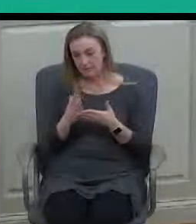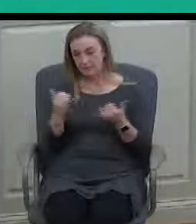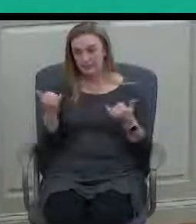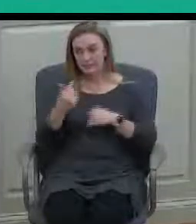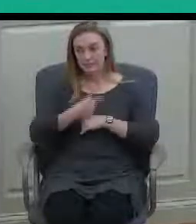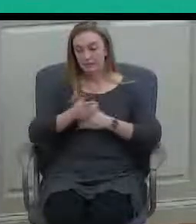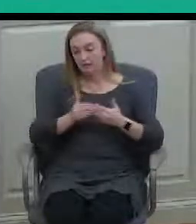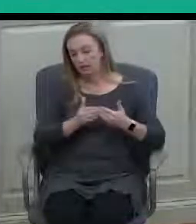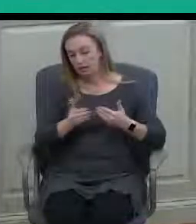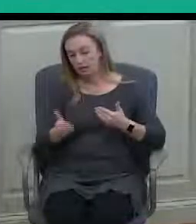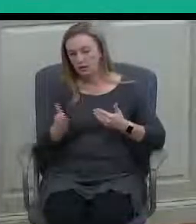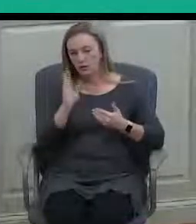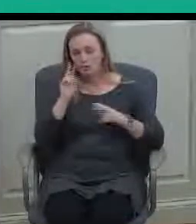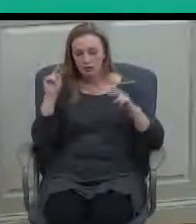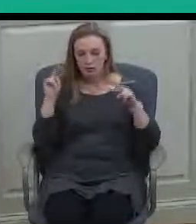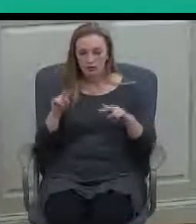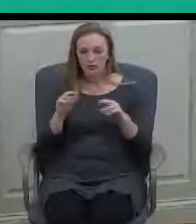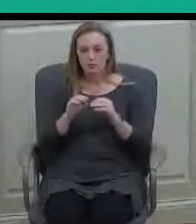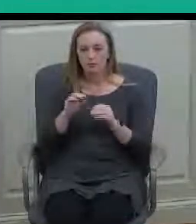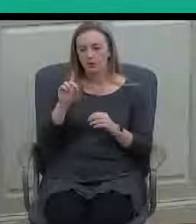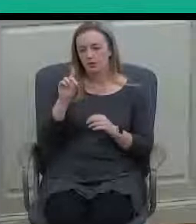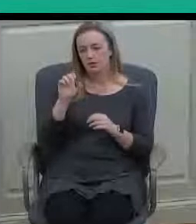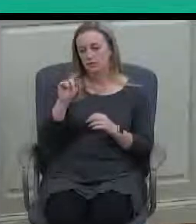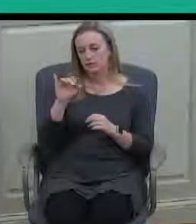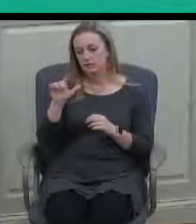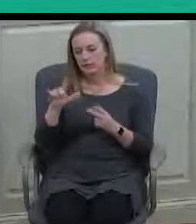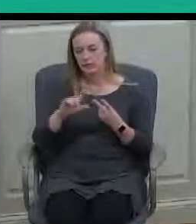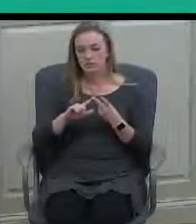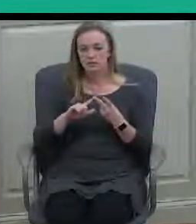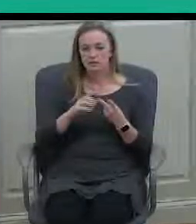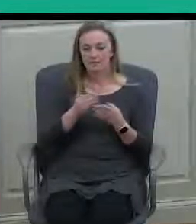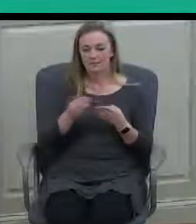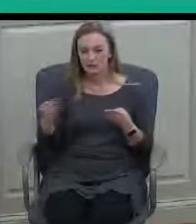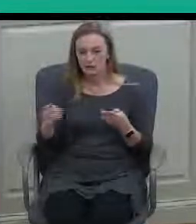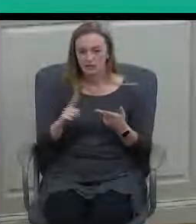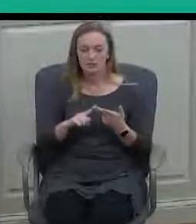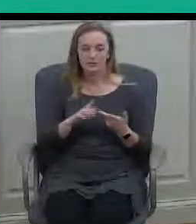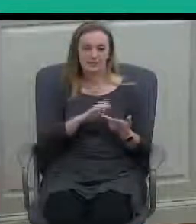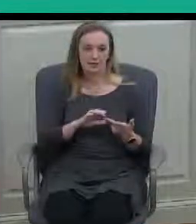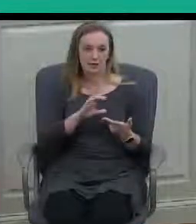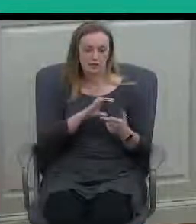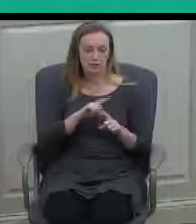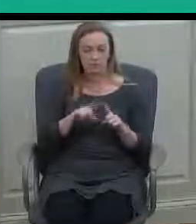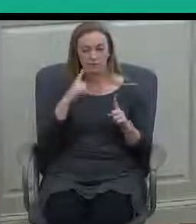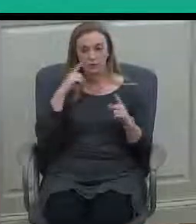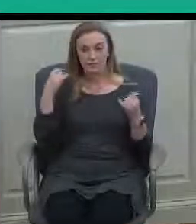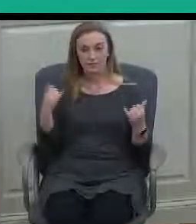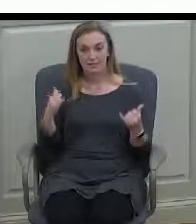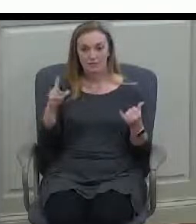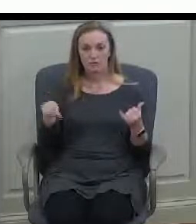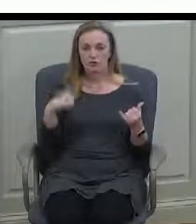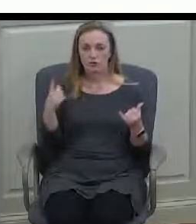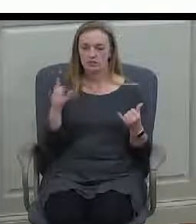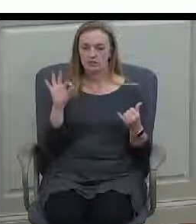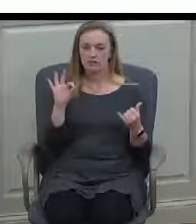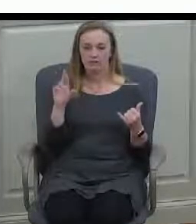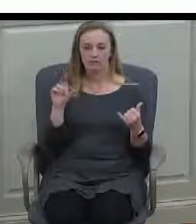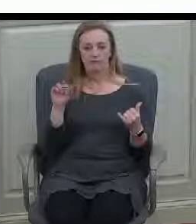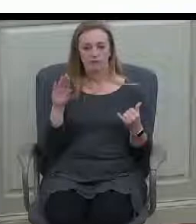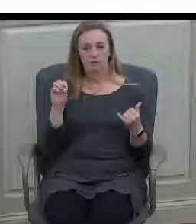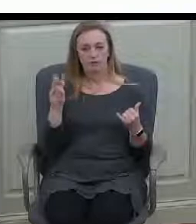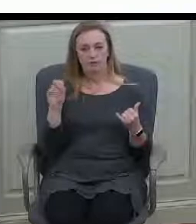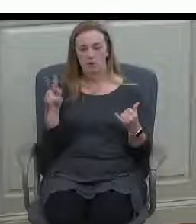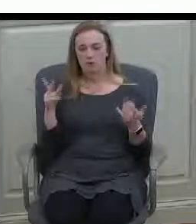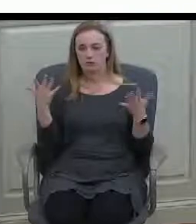we'll get into things like details, materials, character. But for now, it's just the framework. So I'll walk through each of these blocks and show you kind